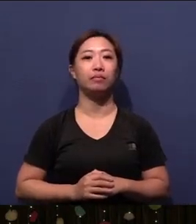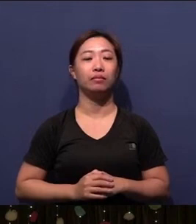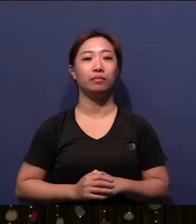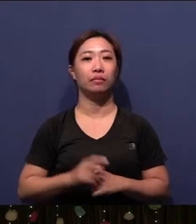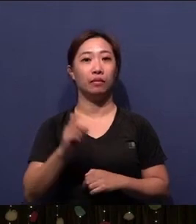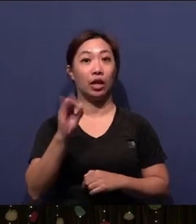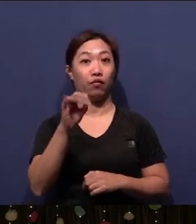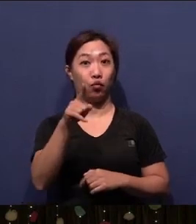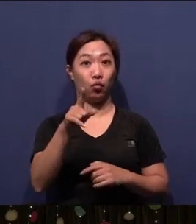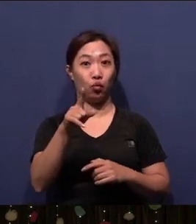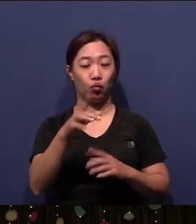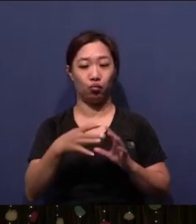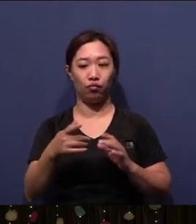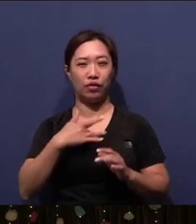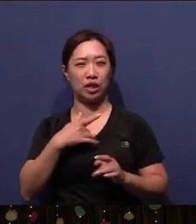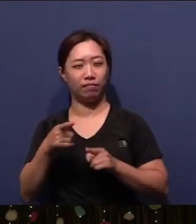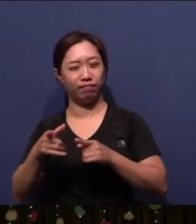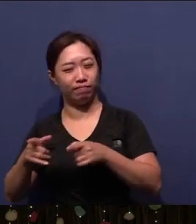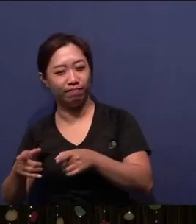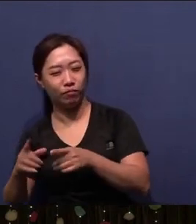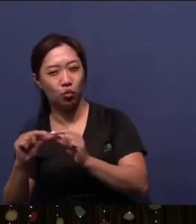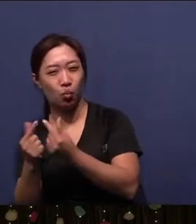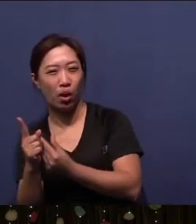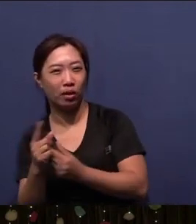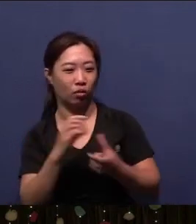And if you belong to either of this group,